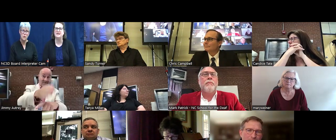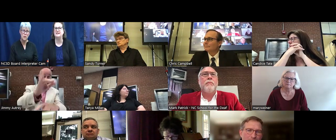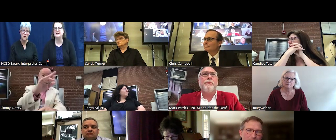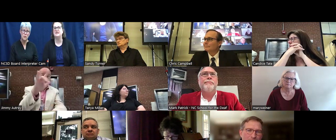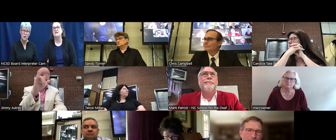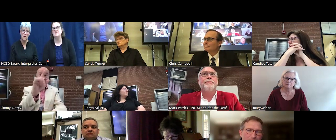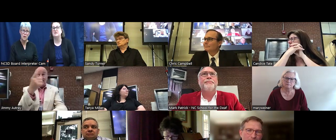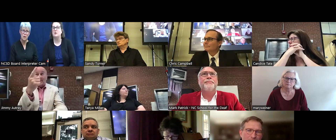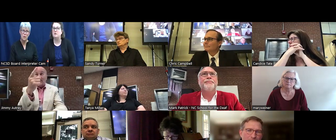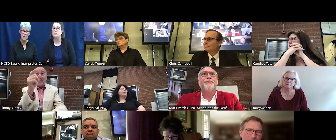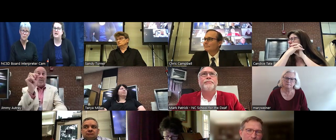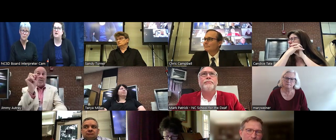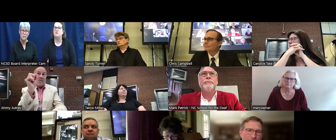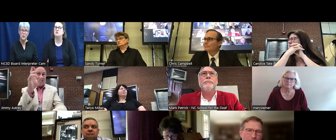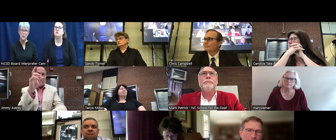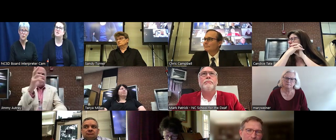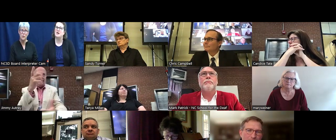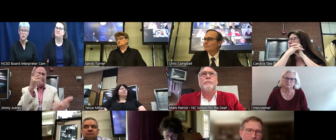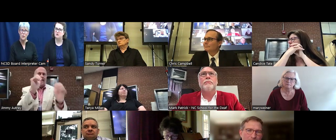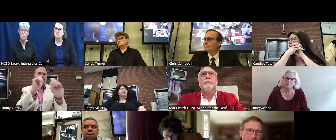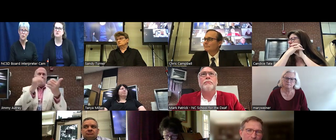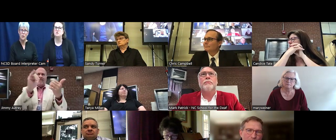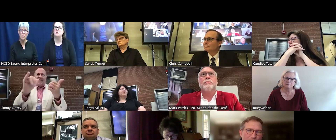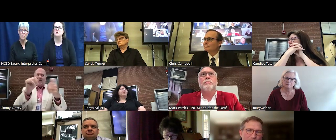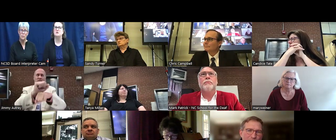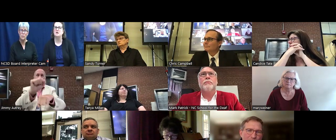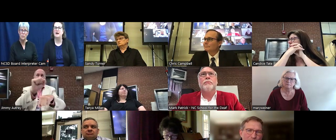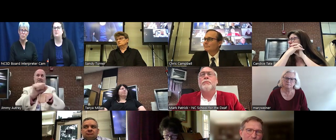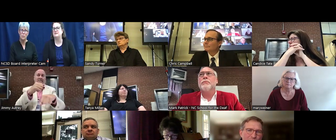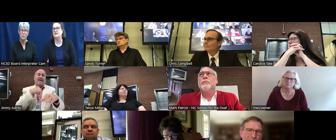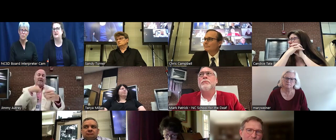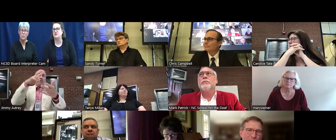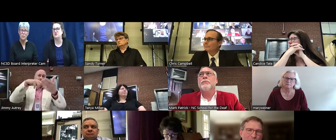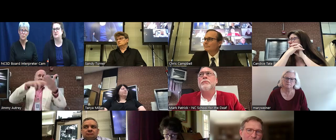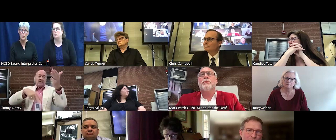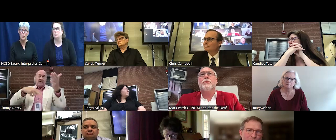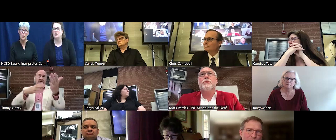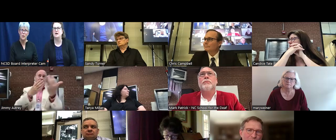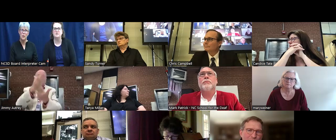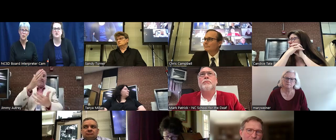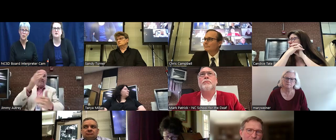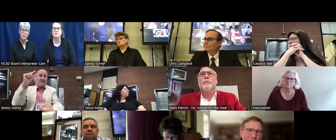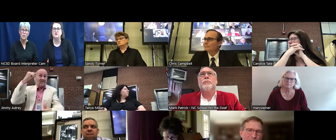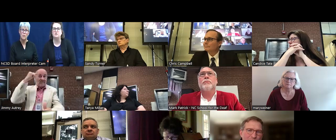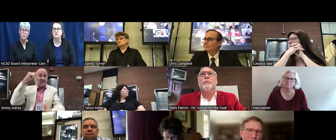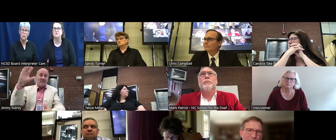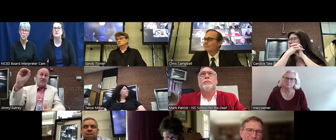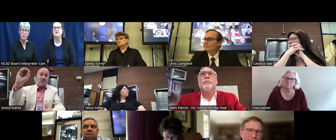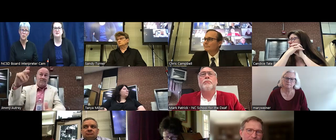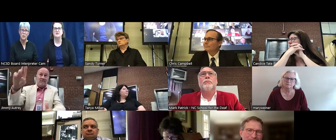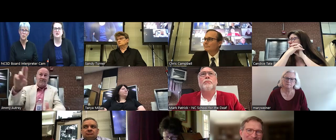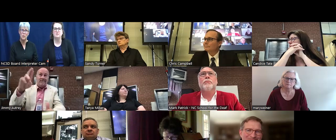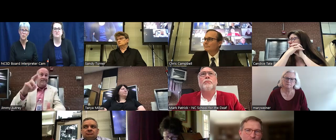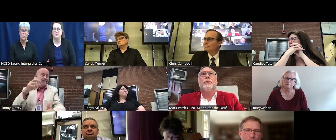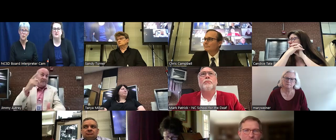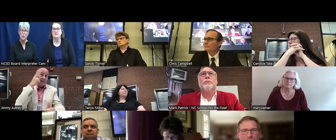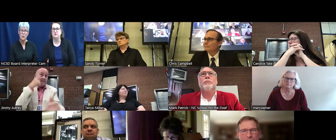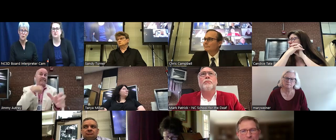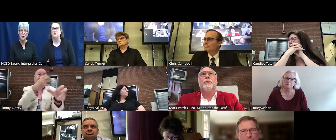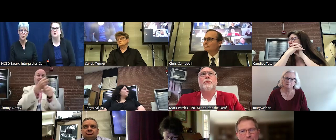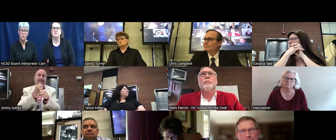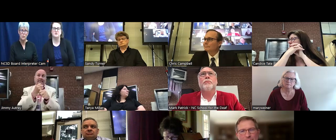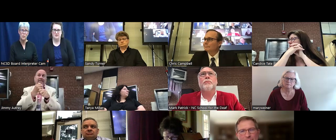oversight? Is that something that we would take over July 1st, or how is that actually going to work? I was trying to read through some of